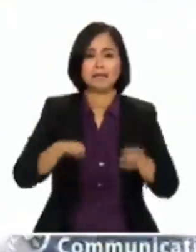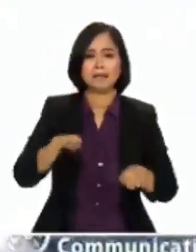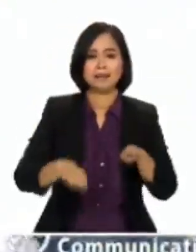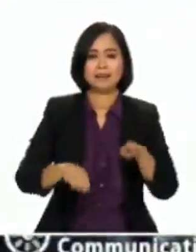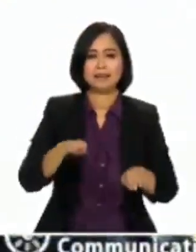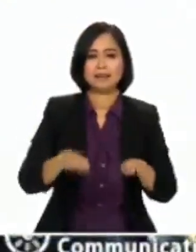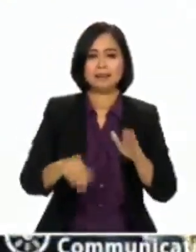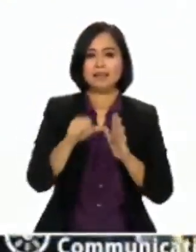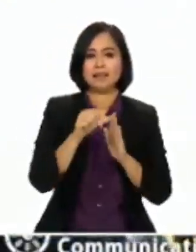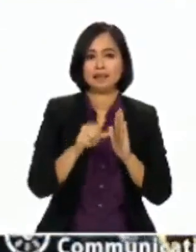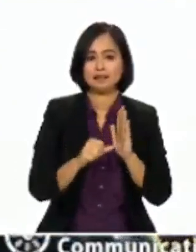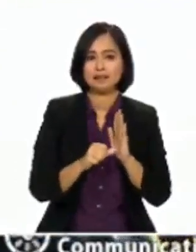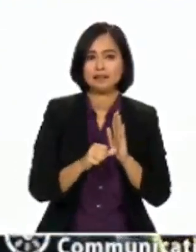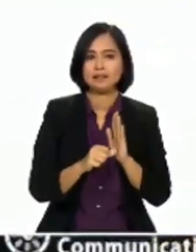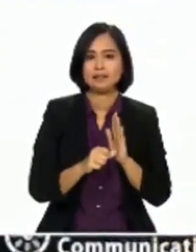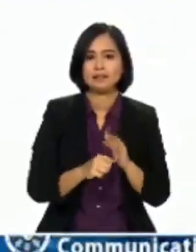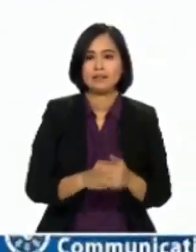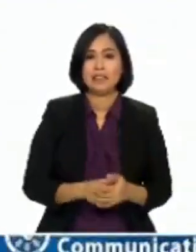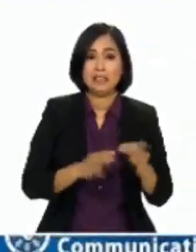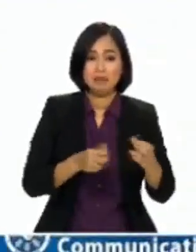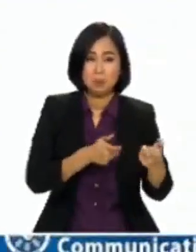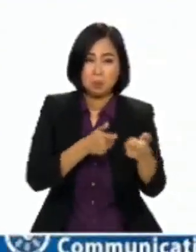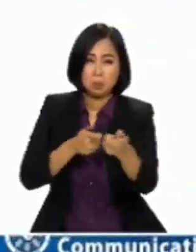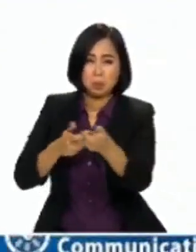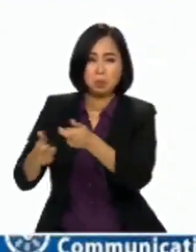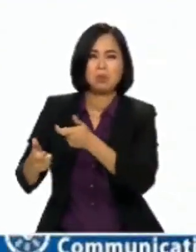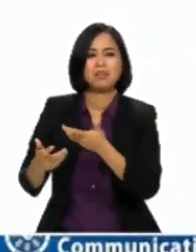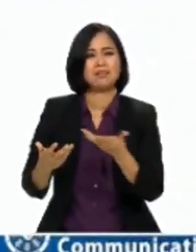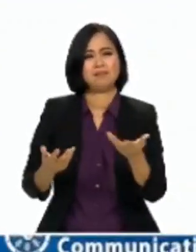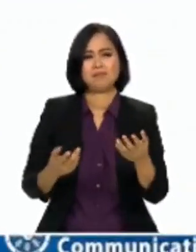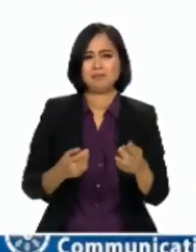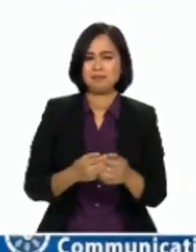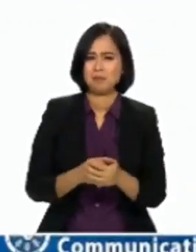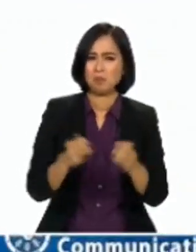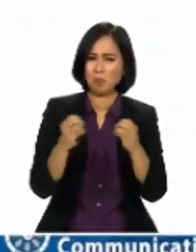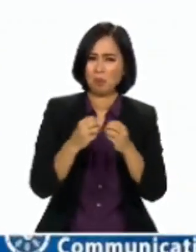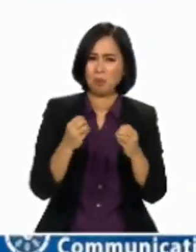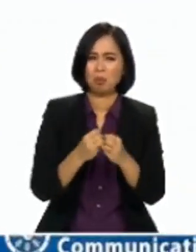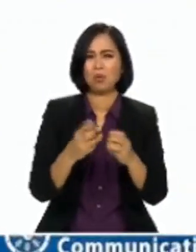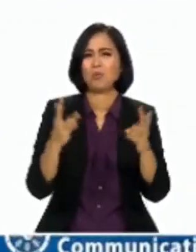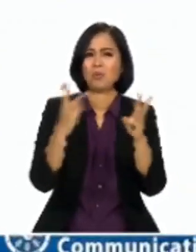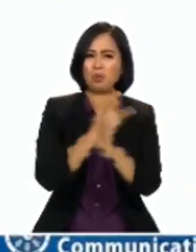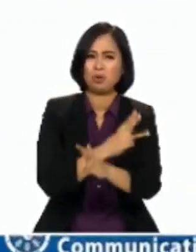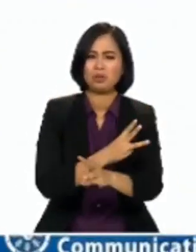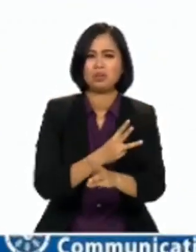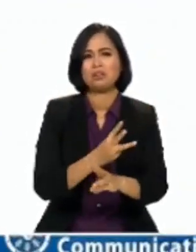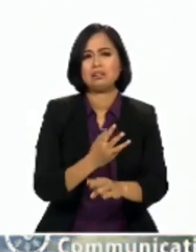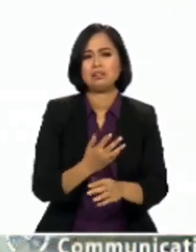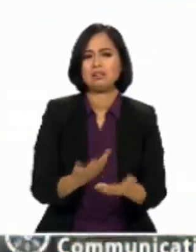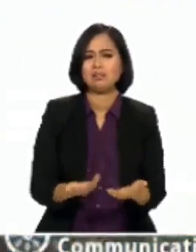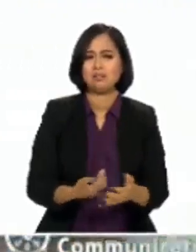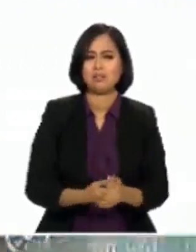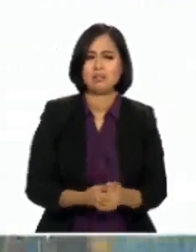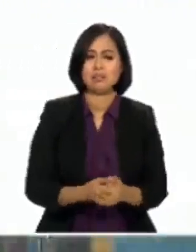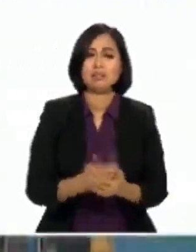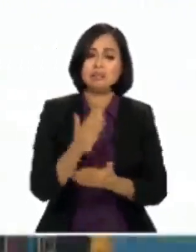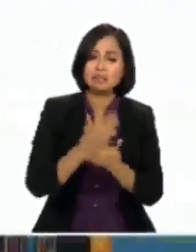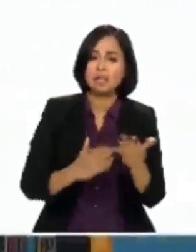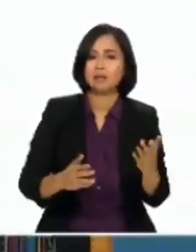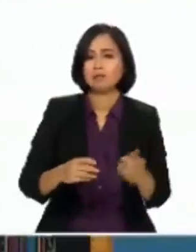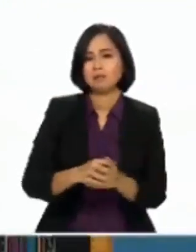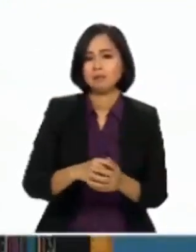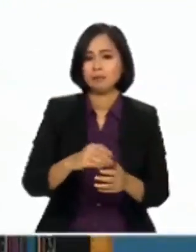A shooting war is grief and misery multiplier. War leaves widows and orphans in its